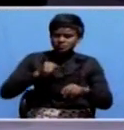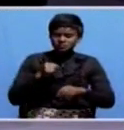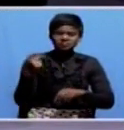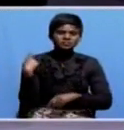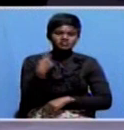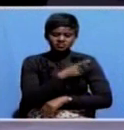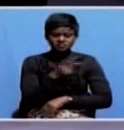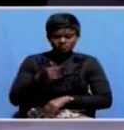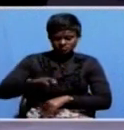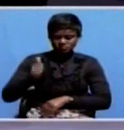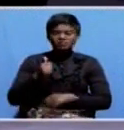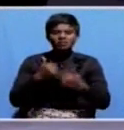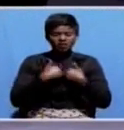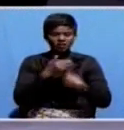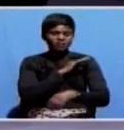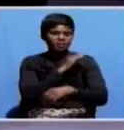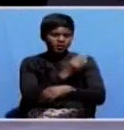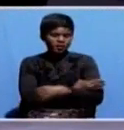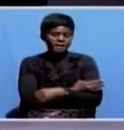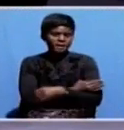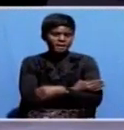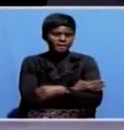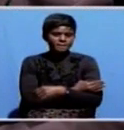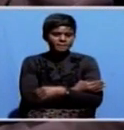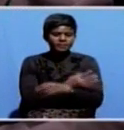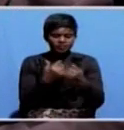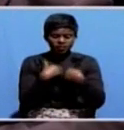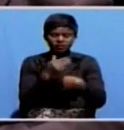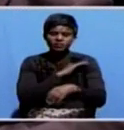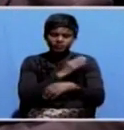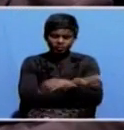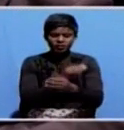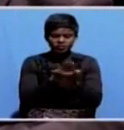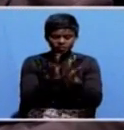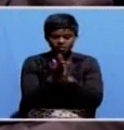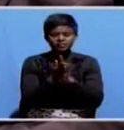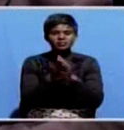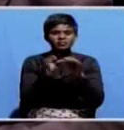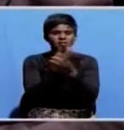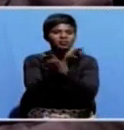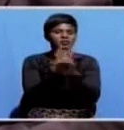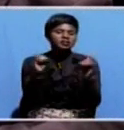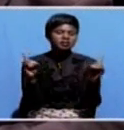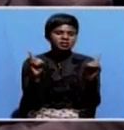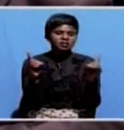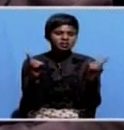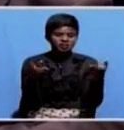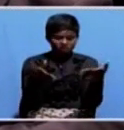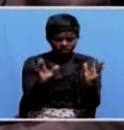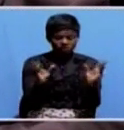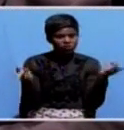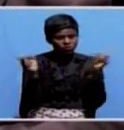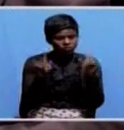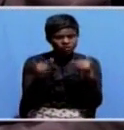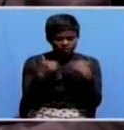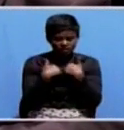itself has the power to be democratic by allowing, when the